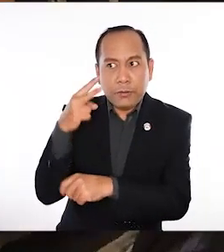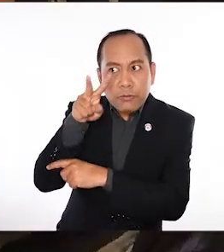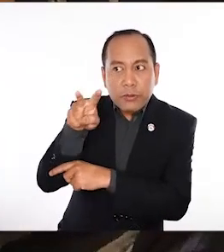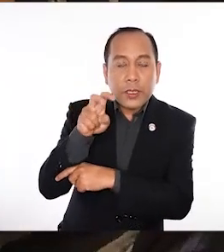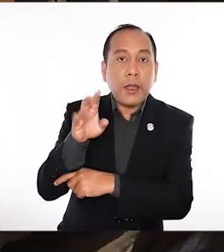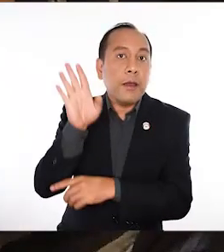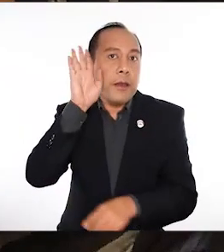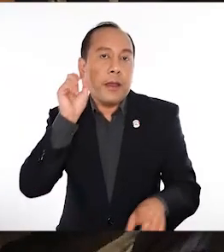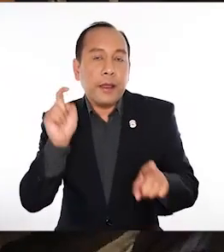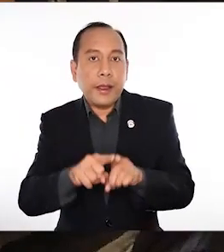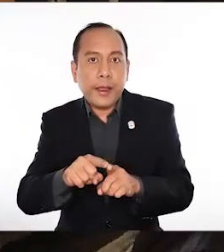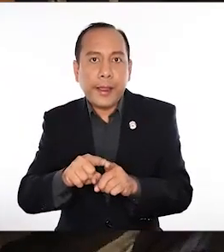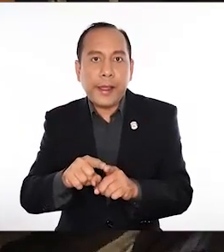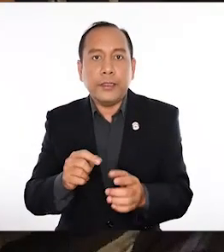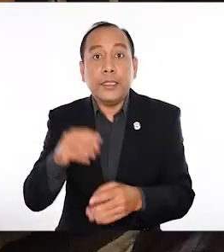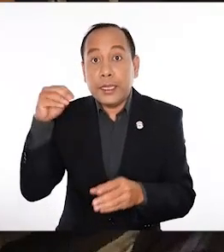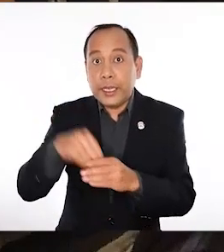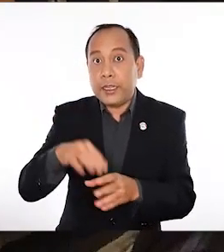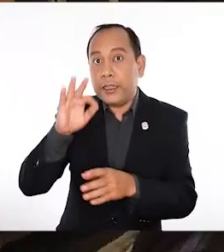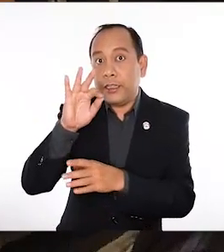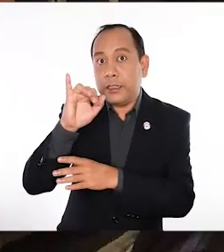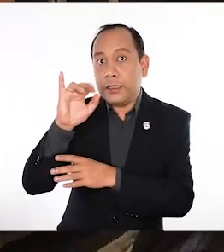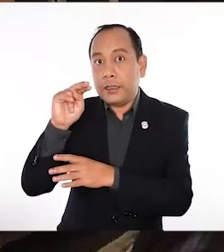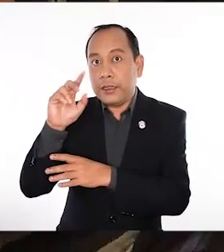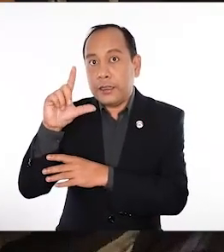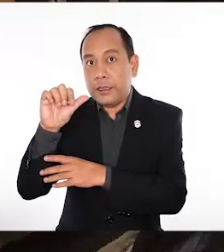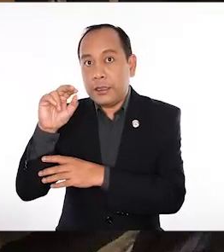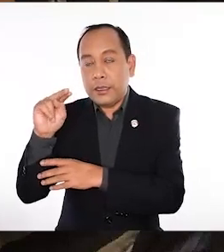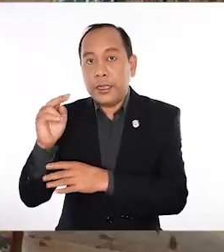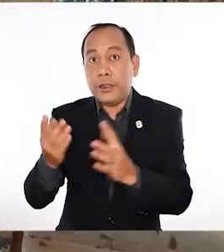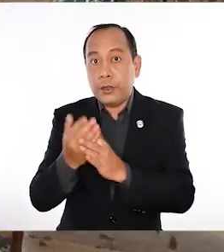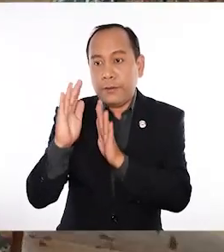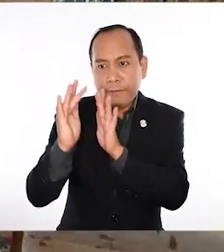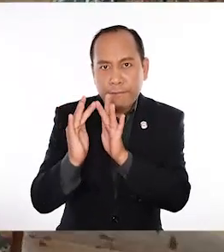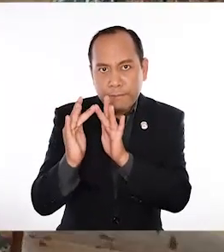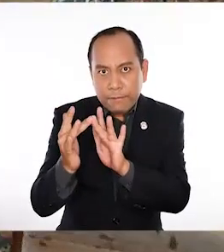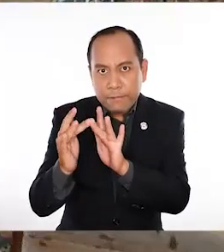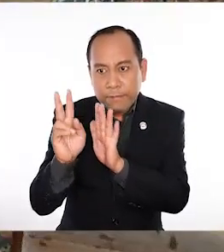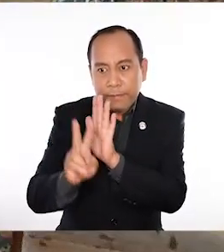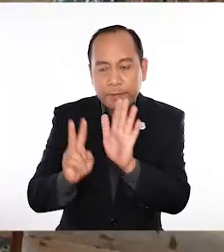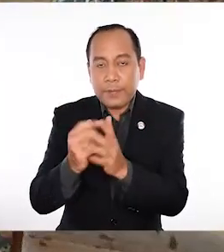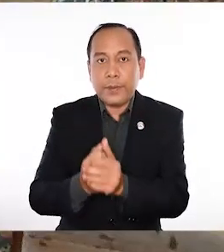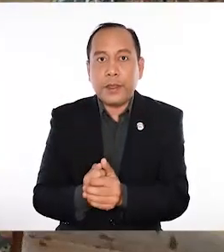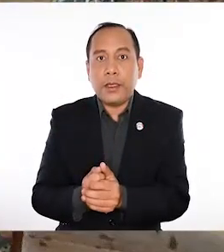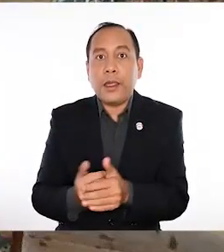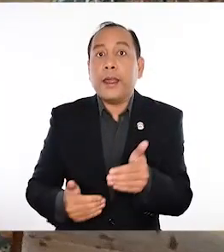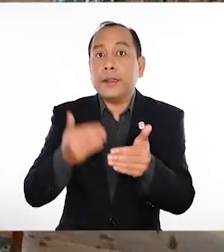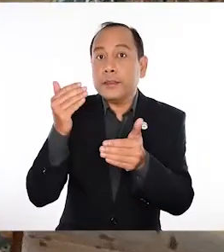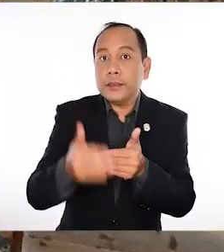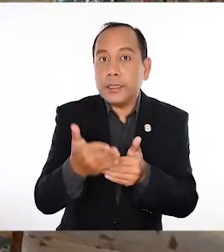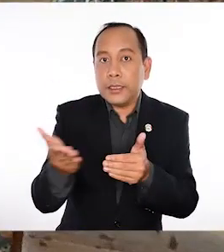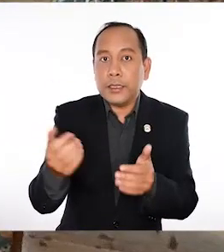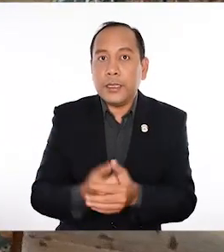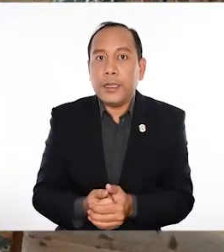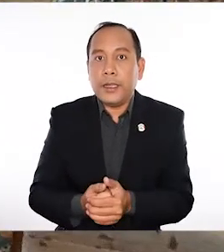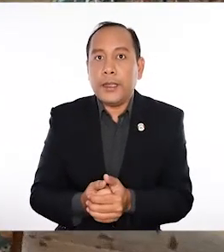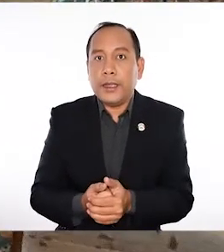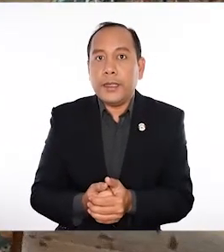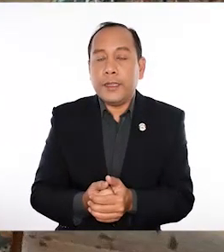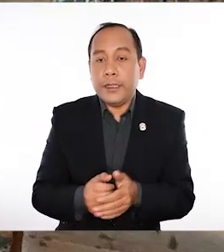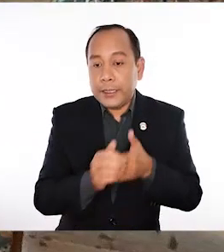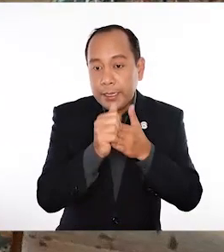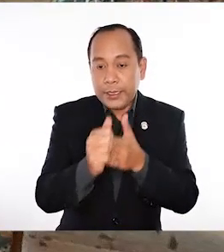witnessed by the brethren around Finland via video conferencing. Following the Finnish health guidelines and